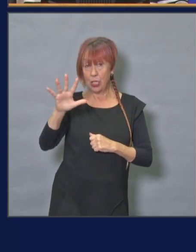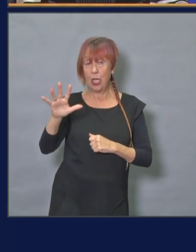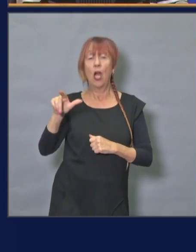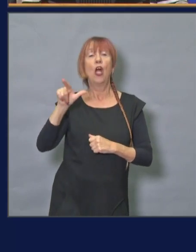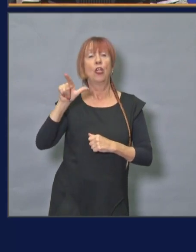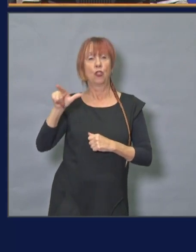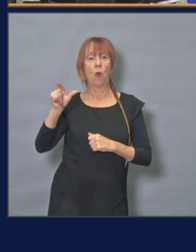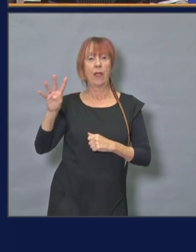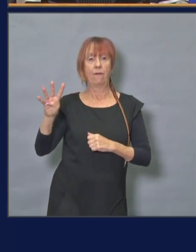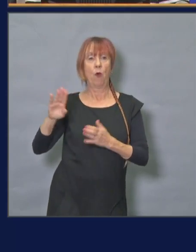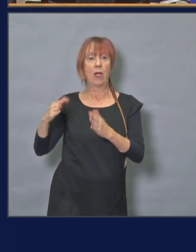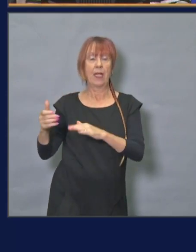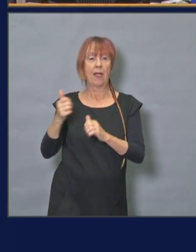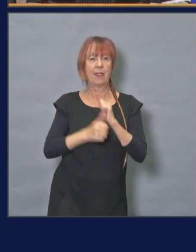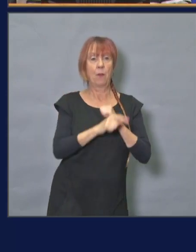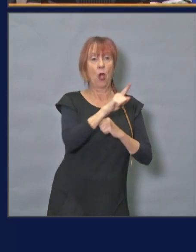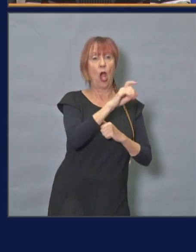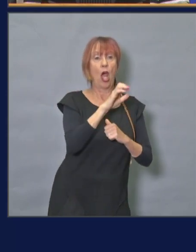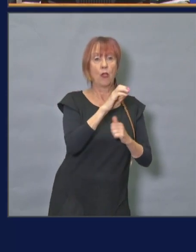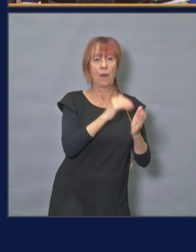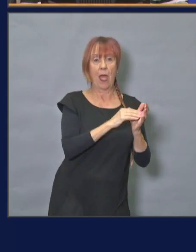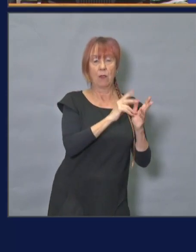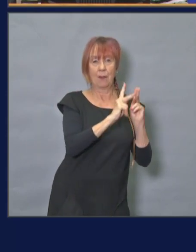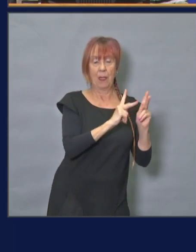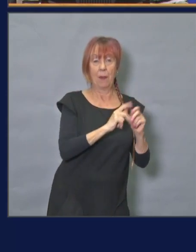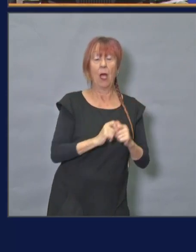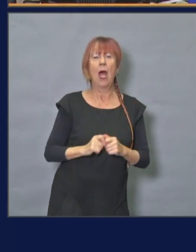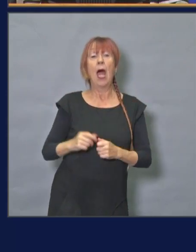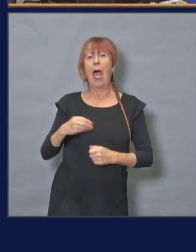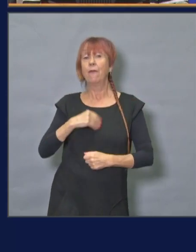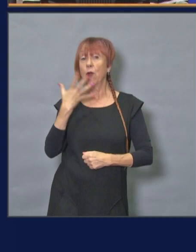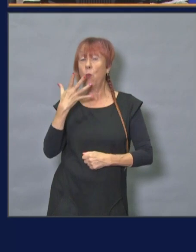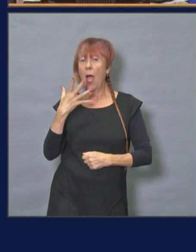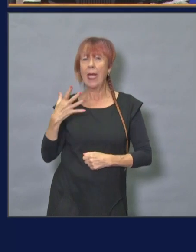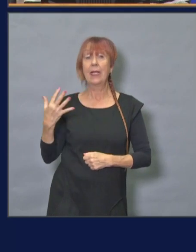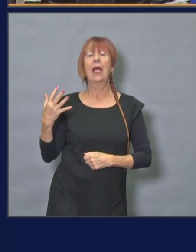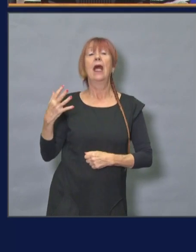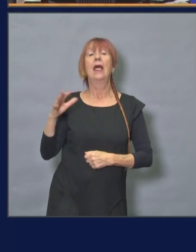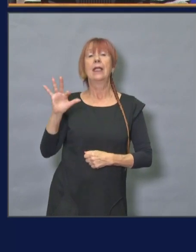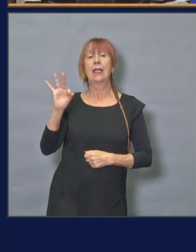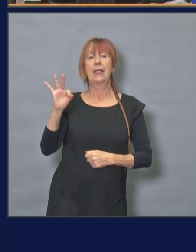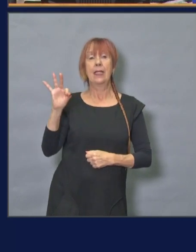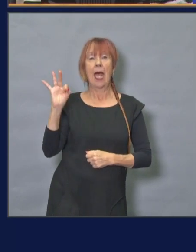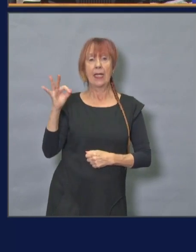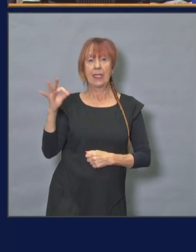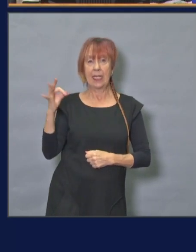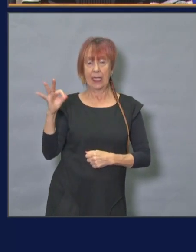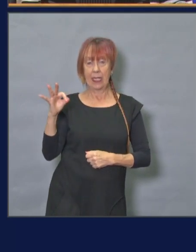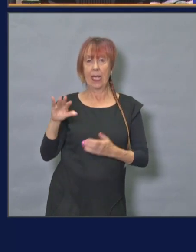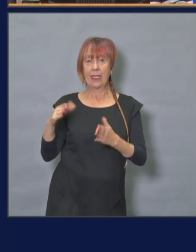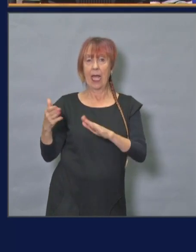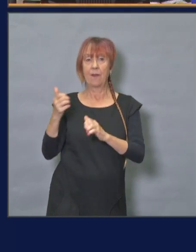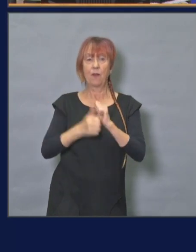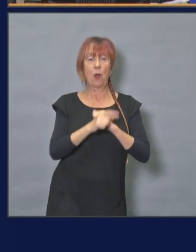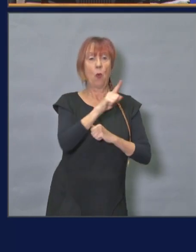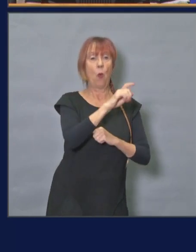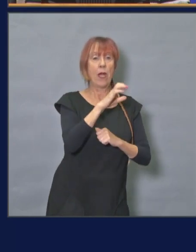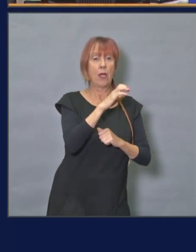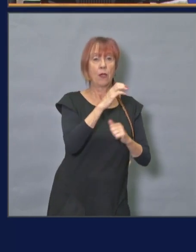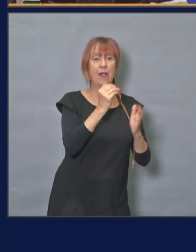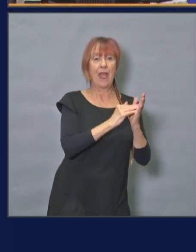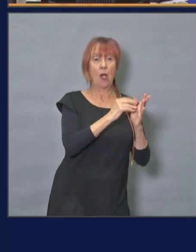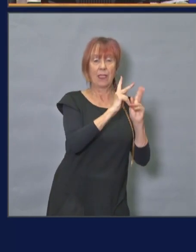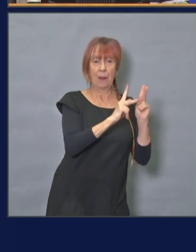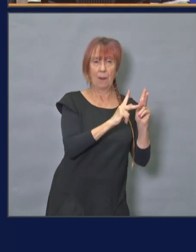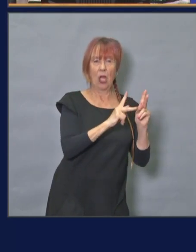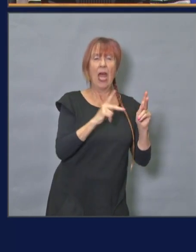deaths per 100,000 people. And for white residents, the death rate is 19 deaths per 100,000 people. When you look at this data